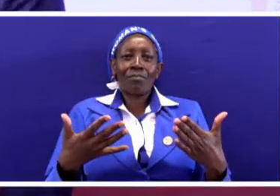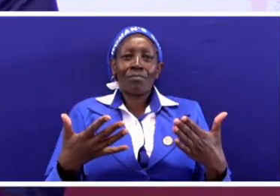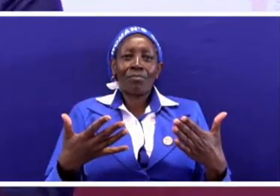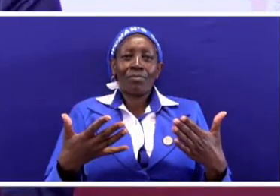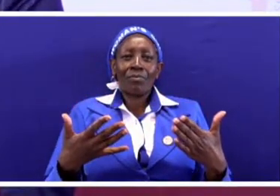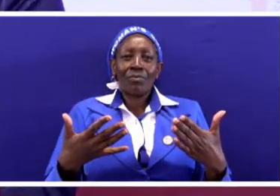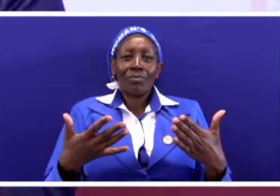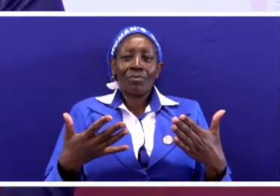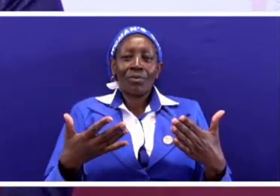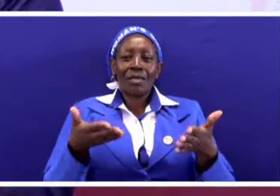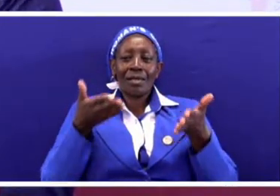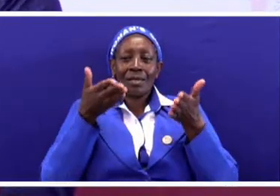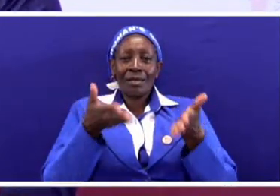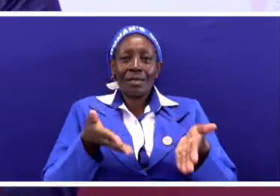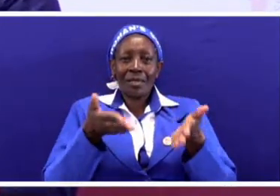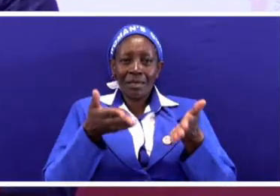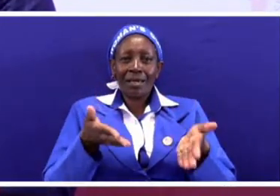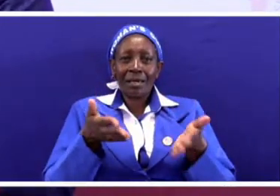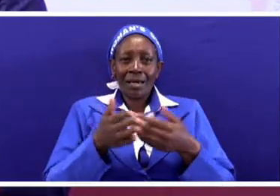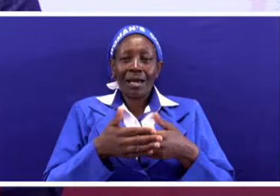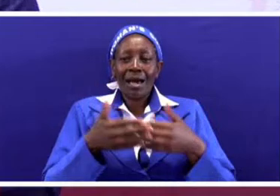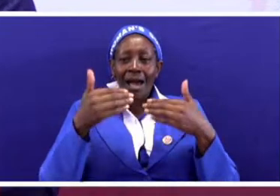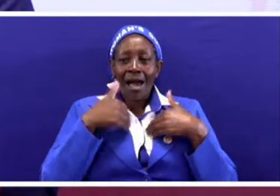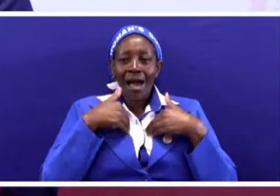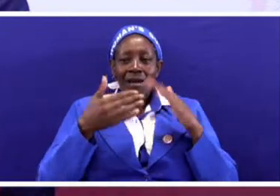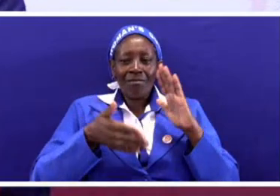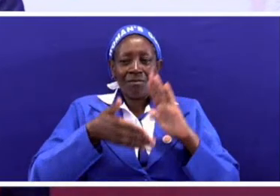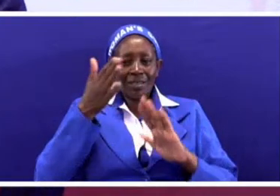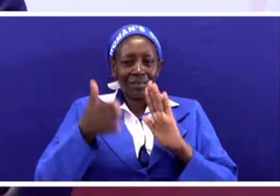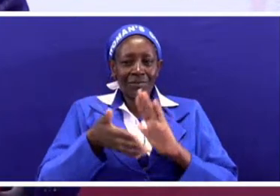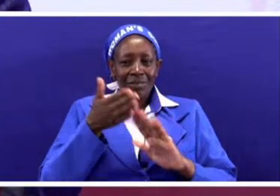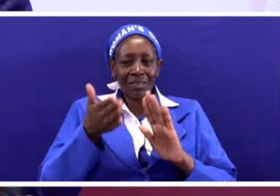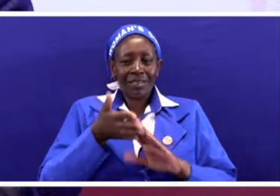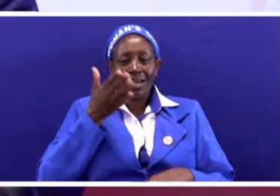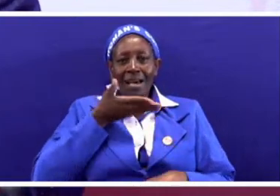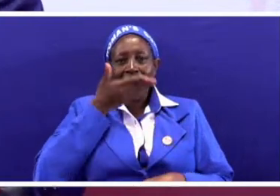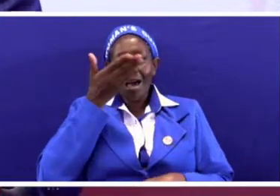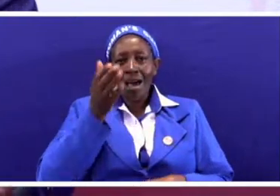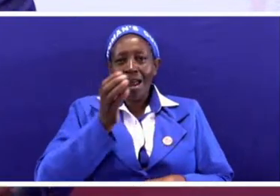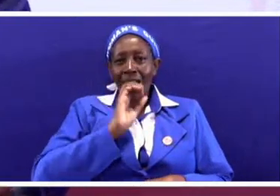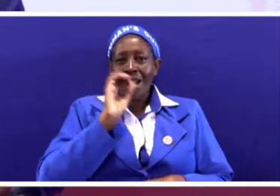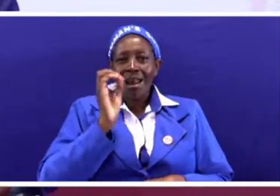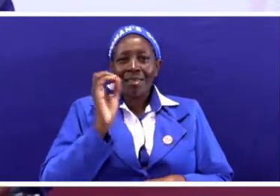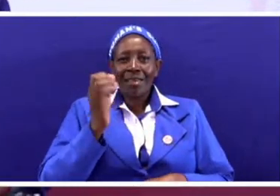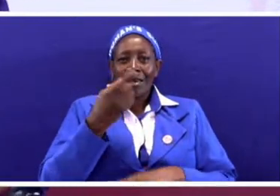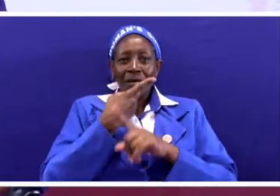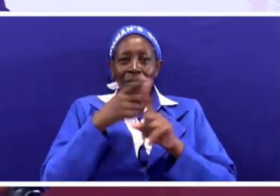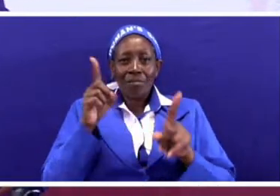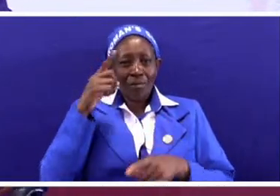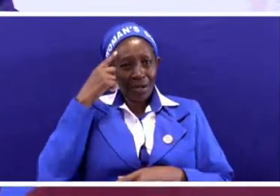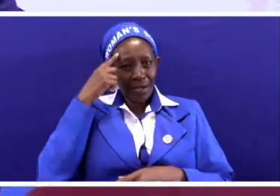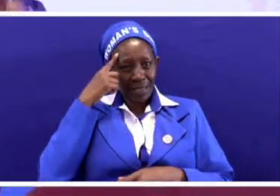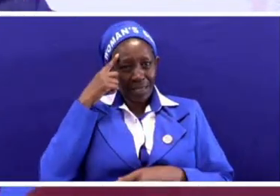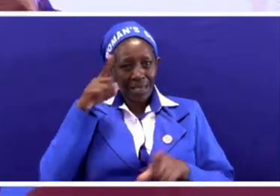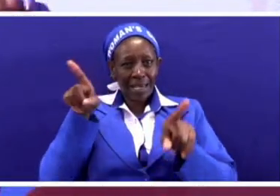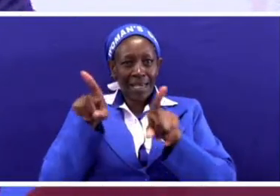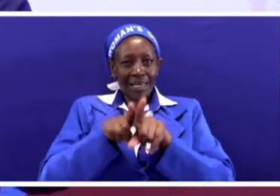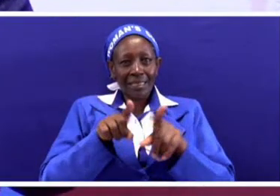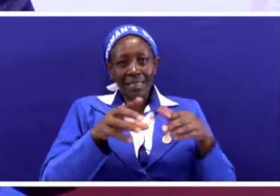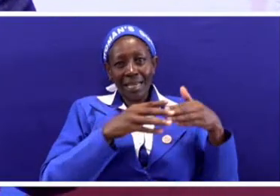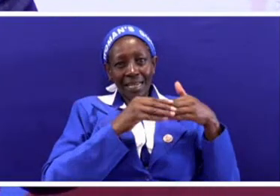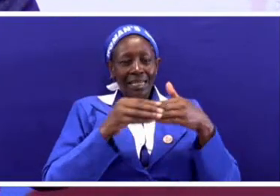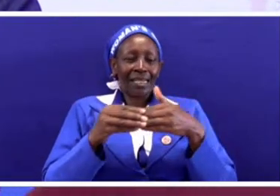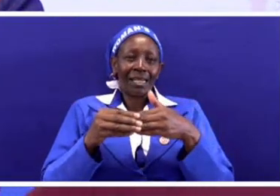floor. I don't have quick answers. Sometimes we want quick answers. But I think you, as a leader in the church, where you are